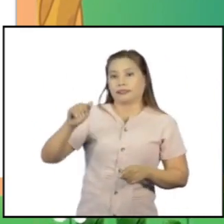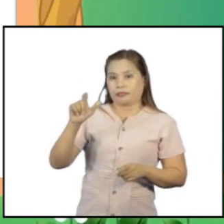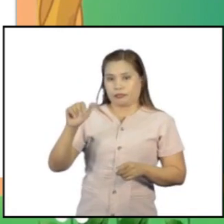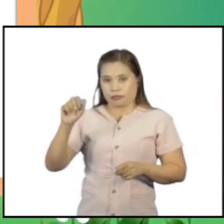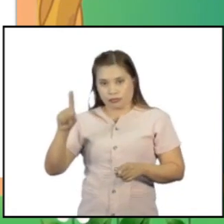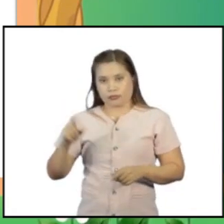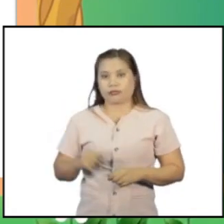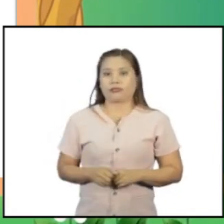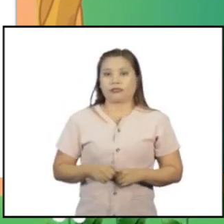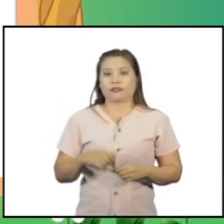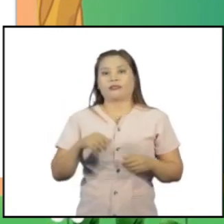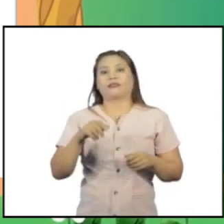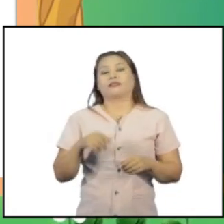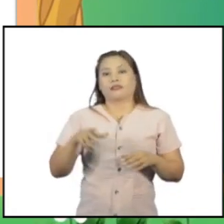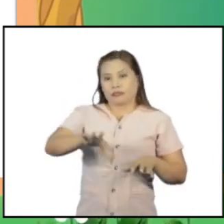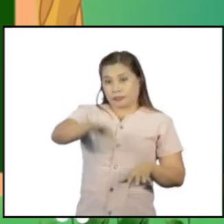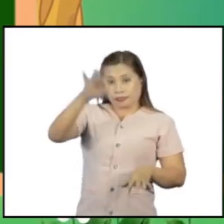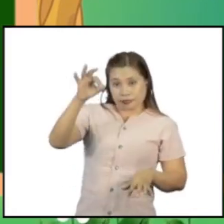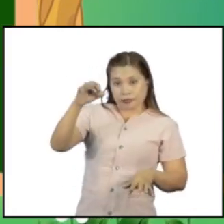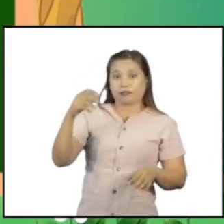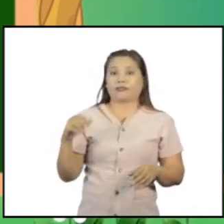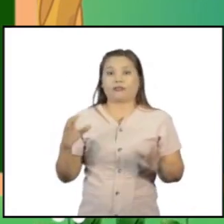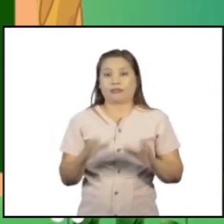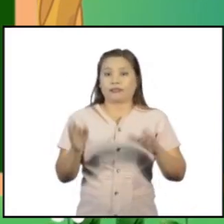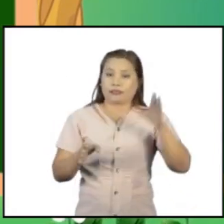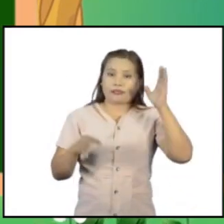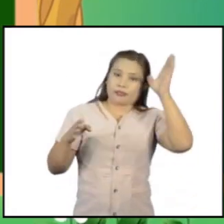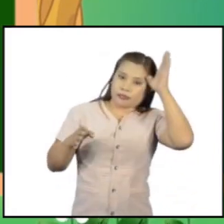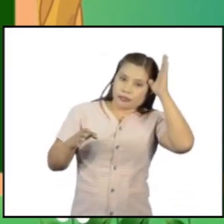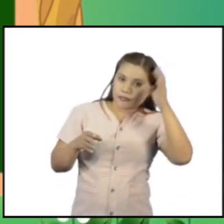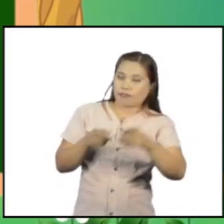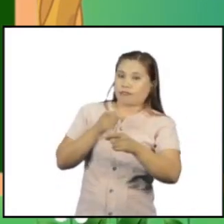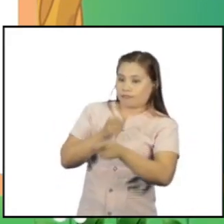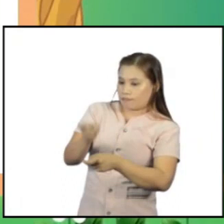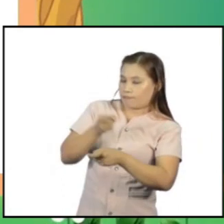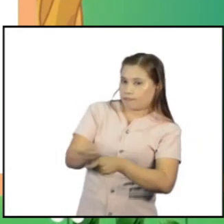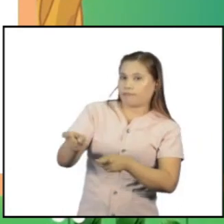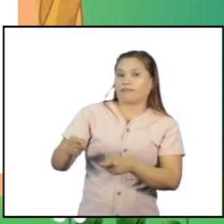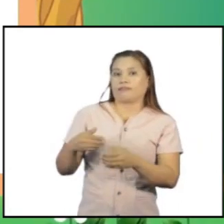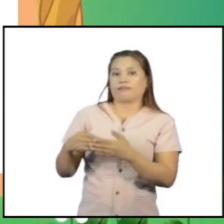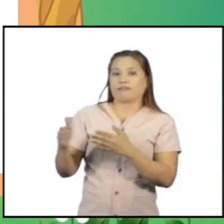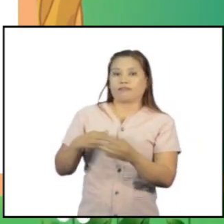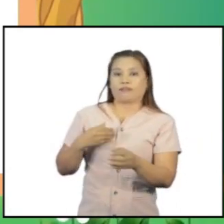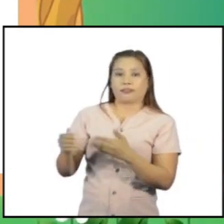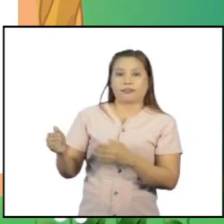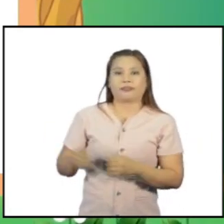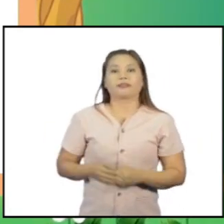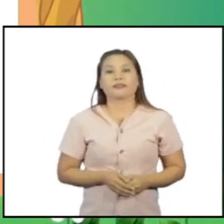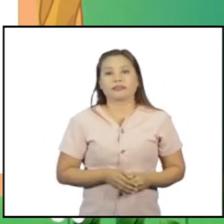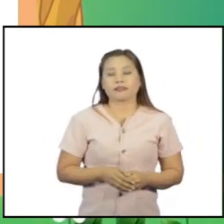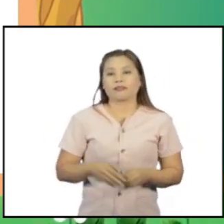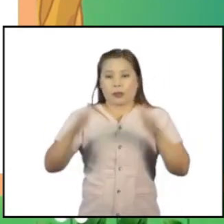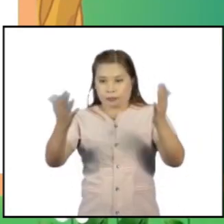Halland. And let us find out what Benny do despite being bullied.